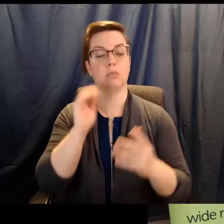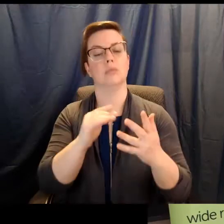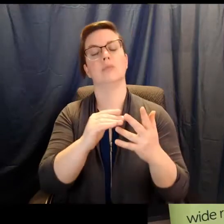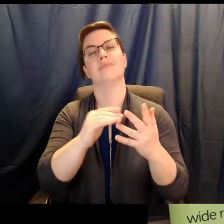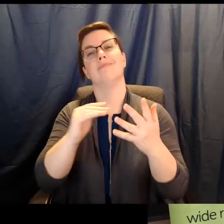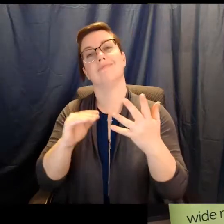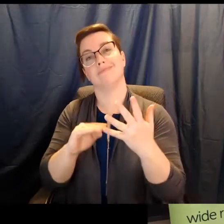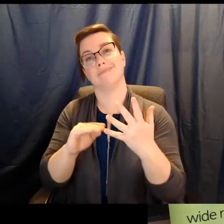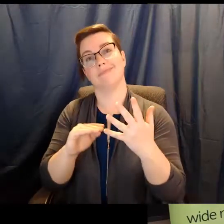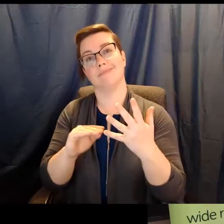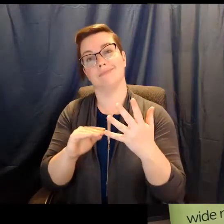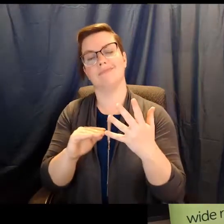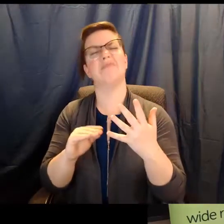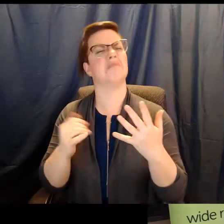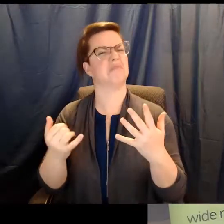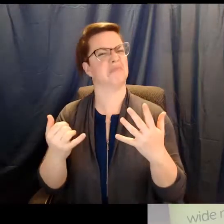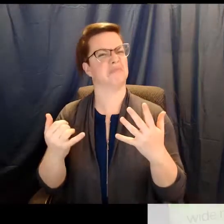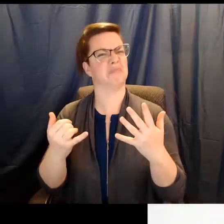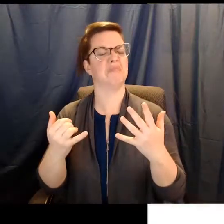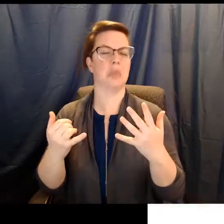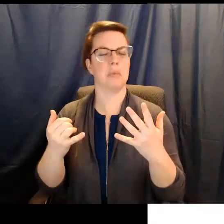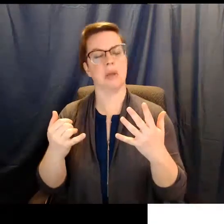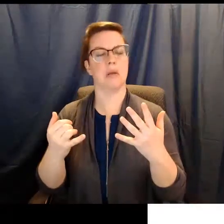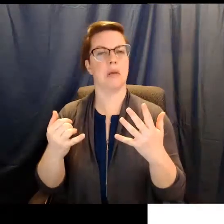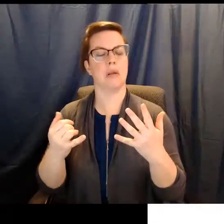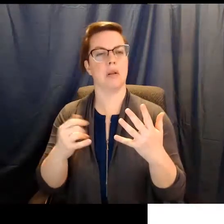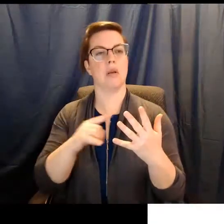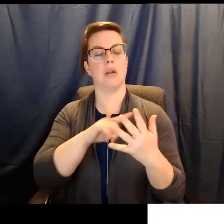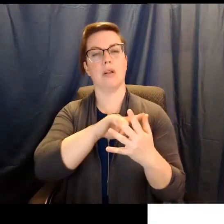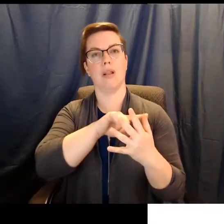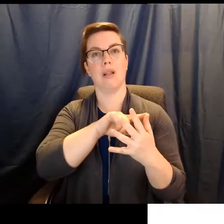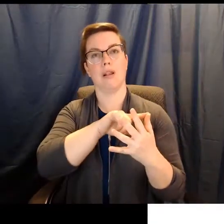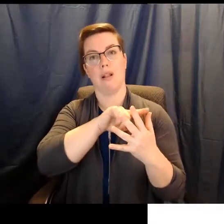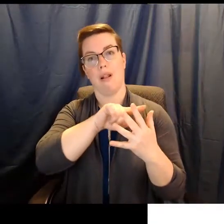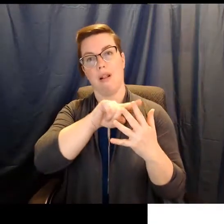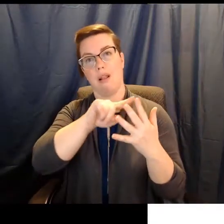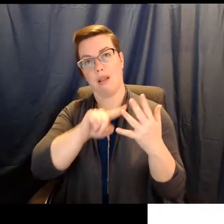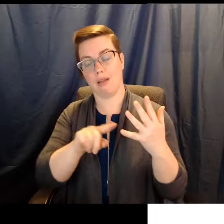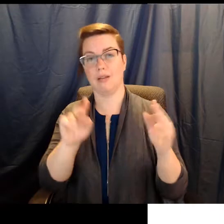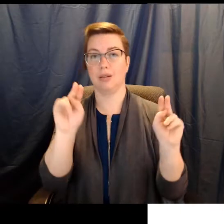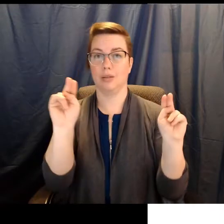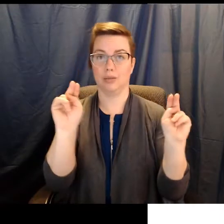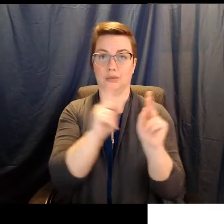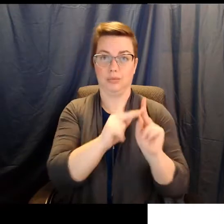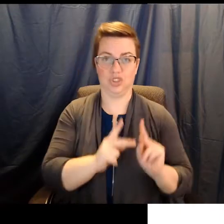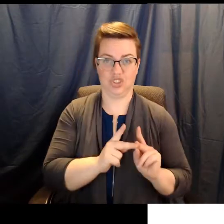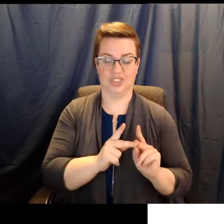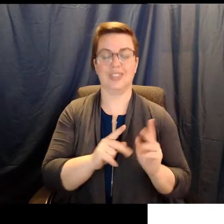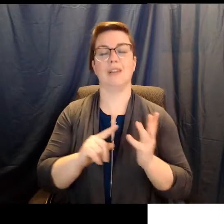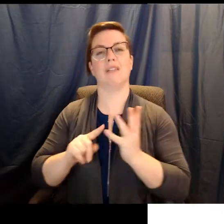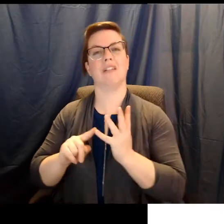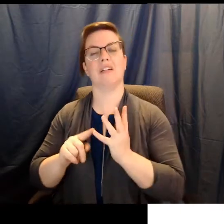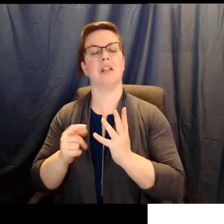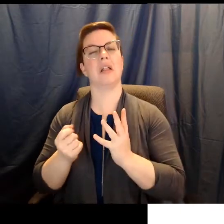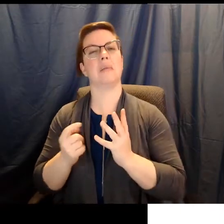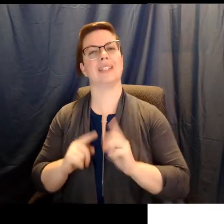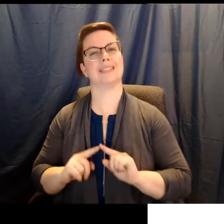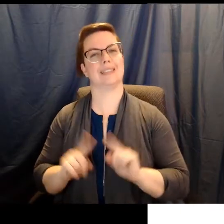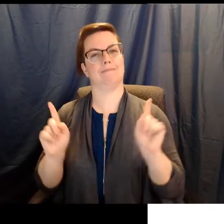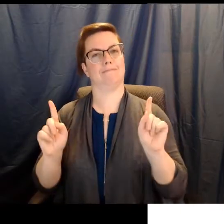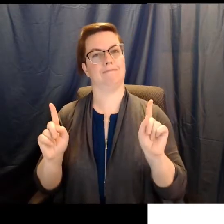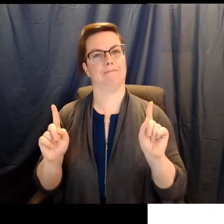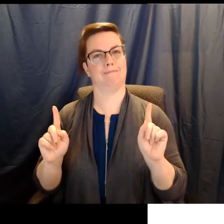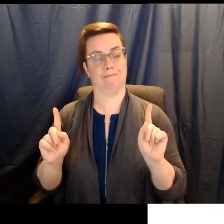house. And now we're at video number 5. We're going to take a little bit of a step away from neutral positioning, and